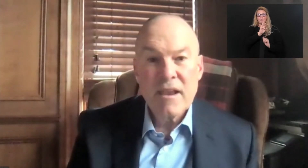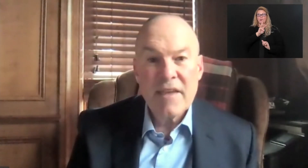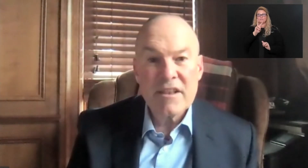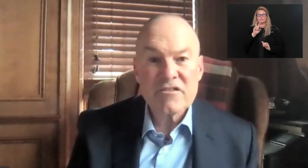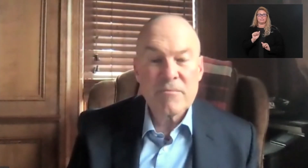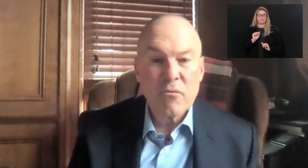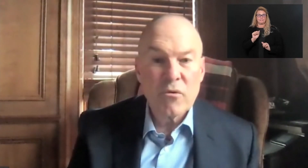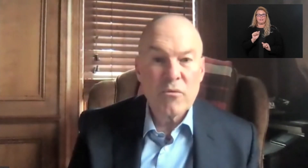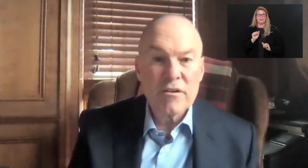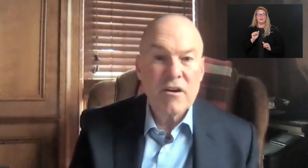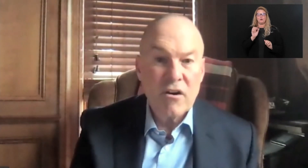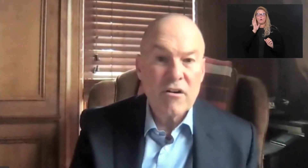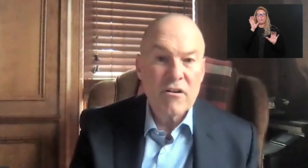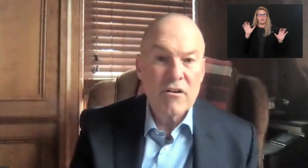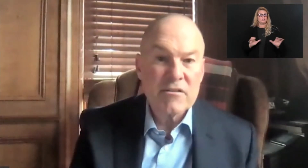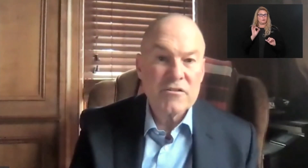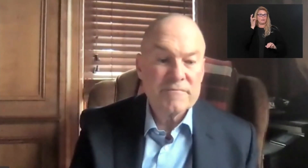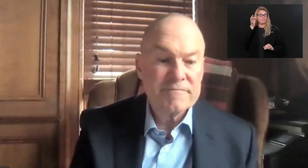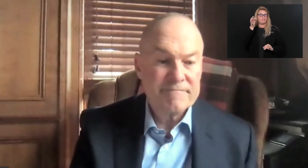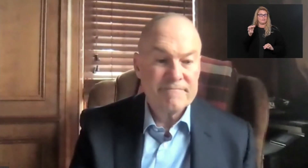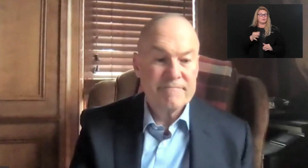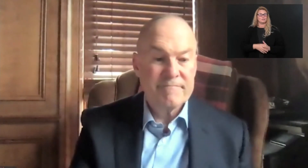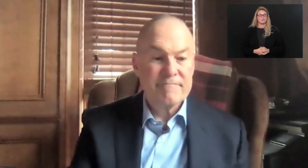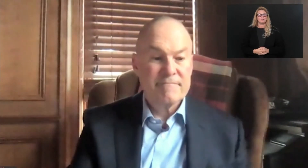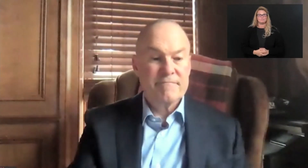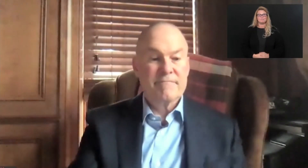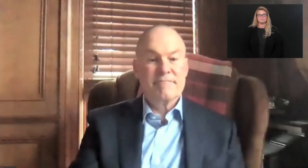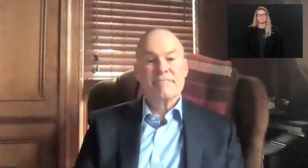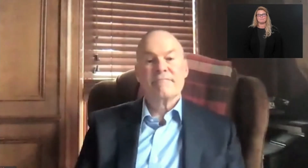future. And that's something we're really all committed to.